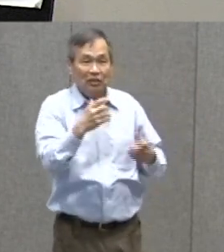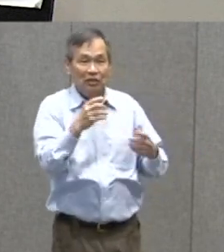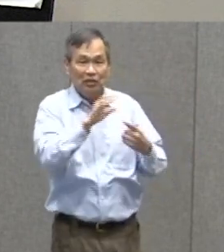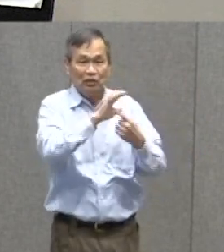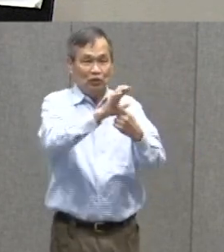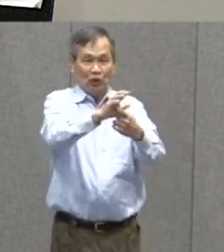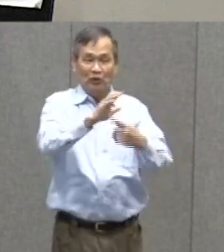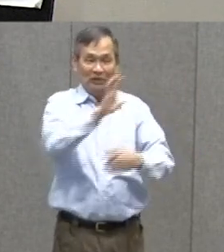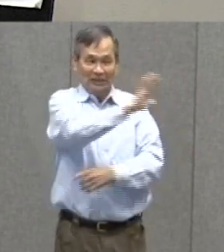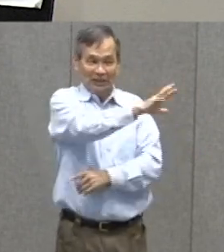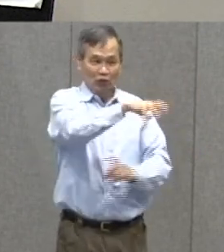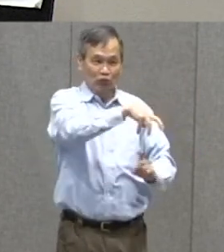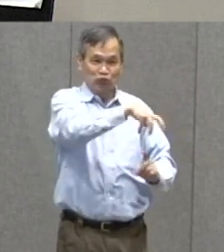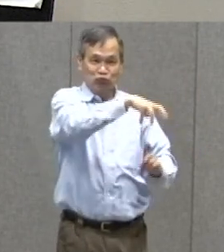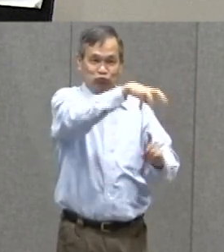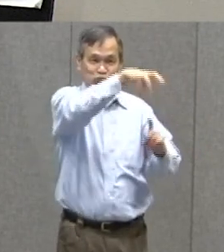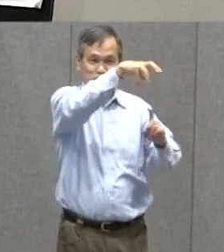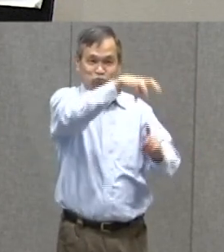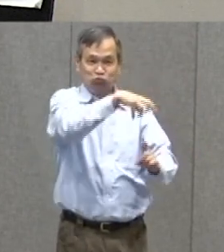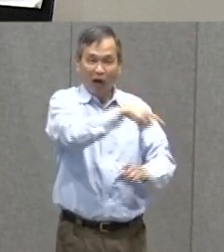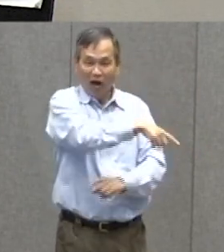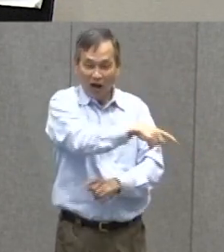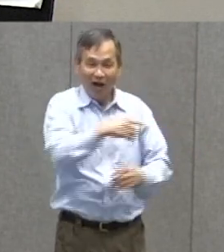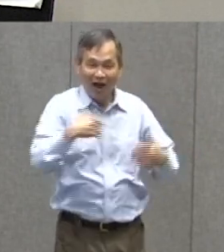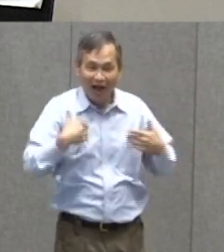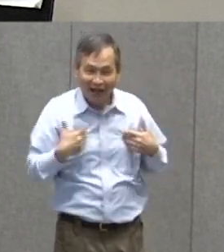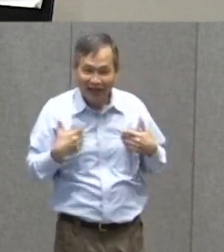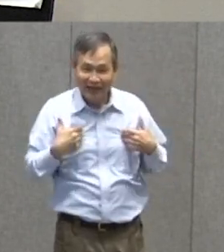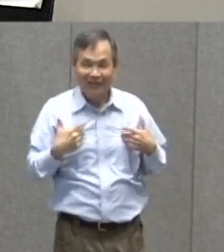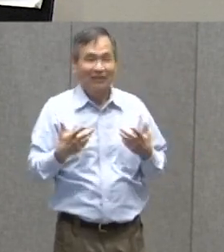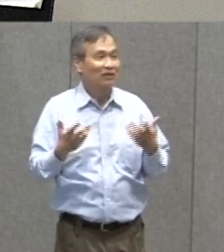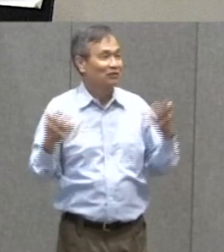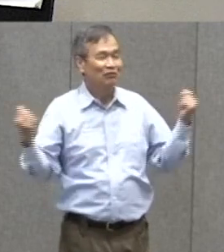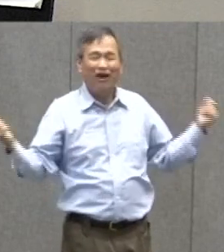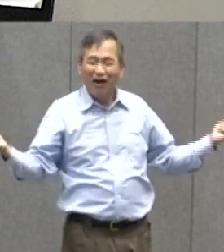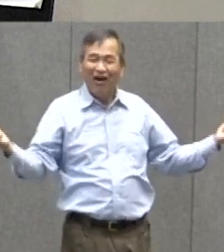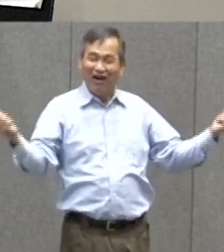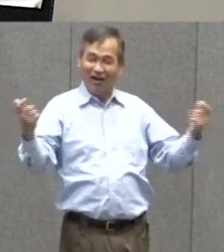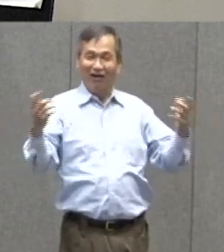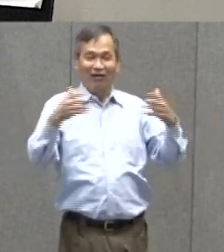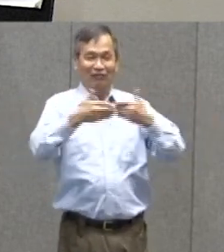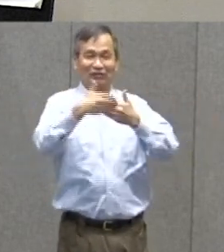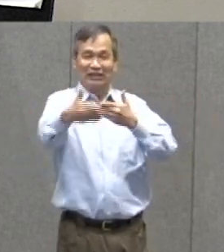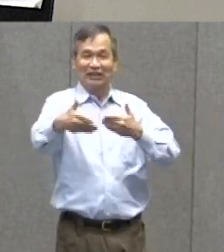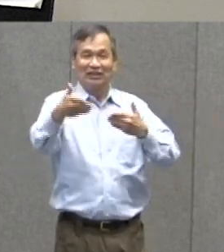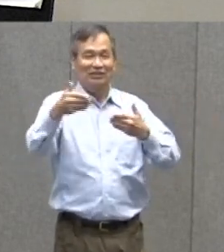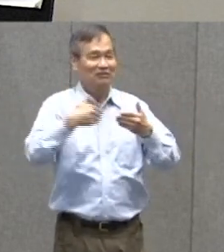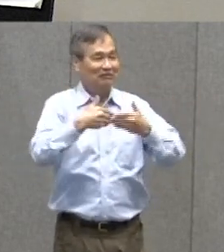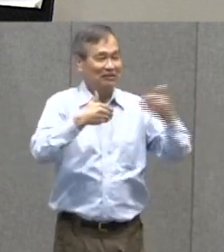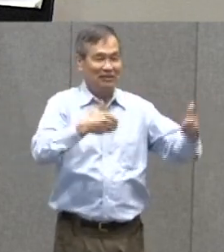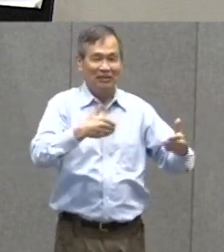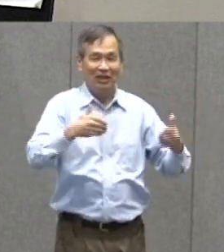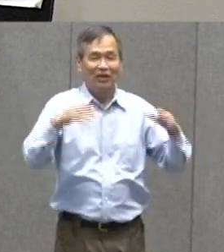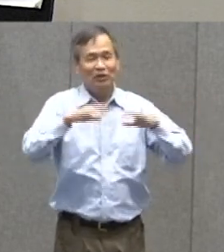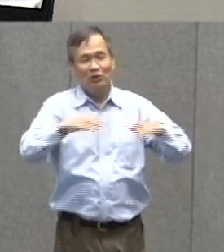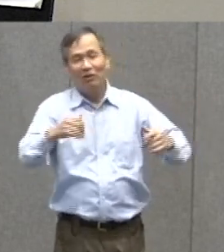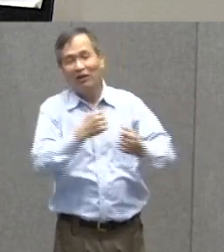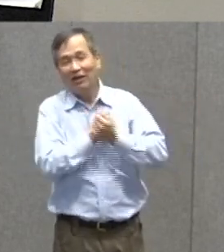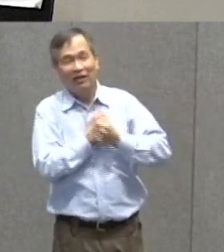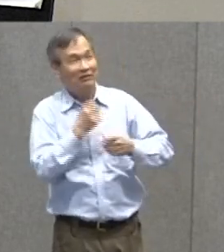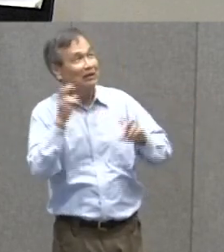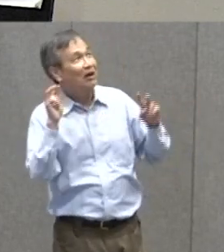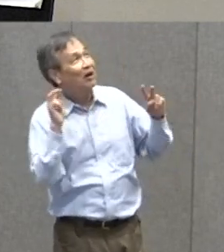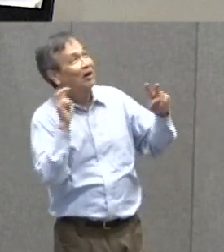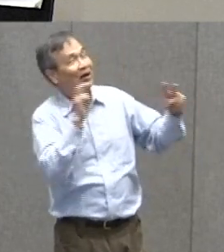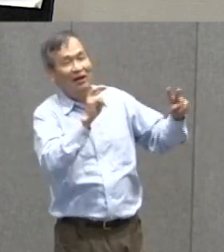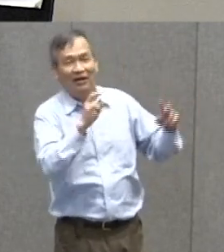balloon and he displays it for all the neighborhood to see. And my children love it a lot because